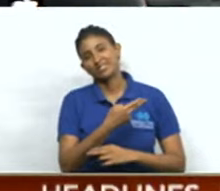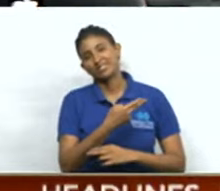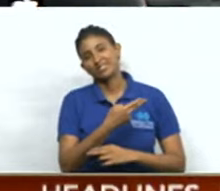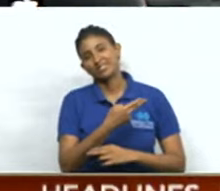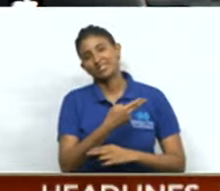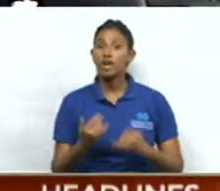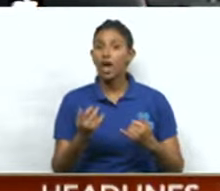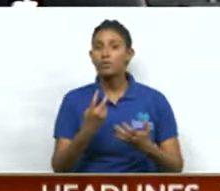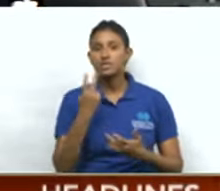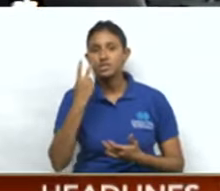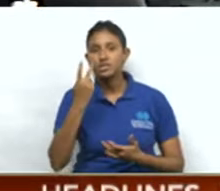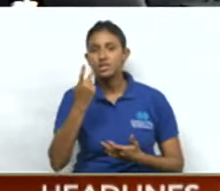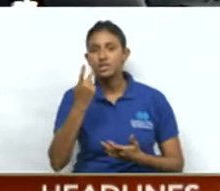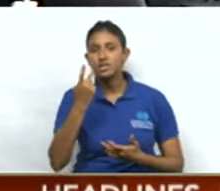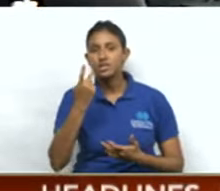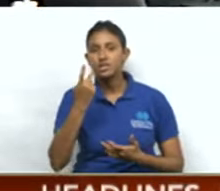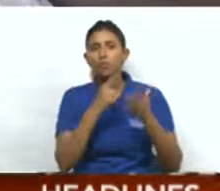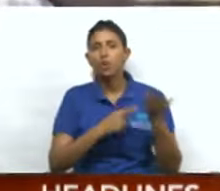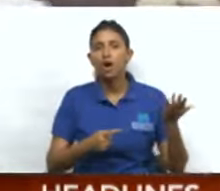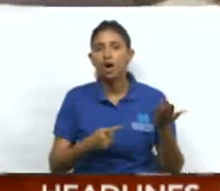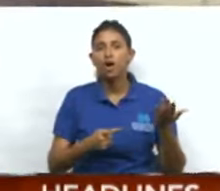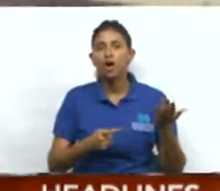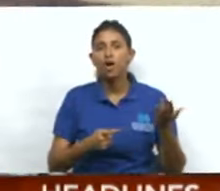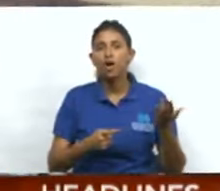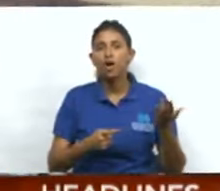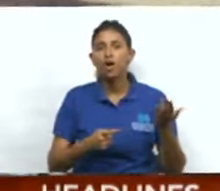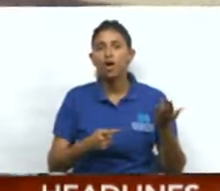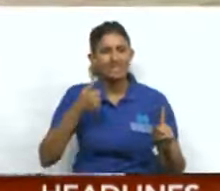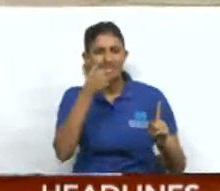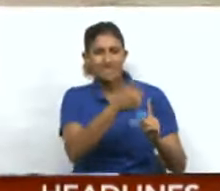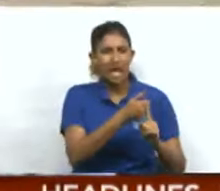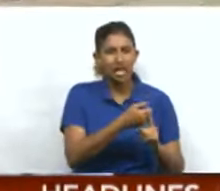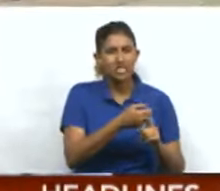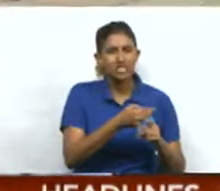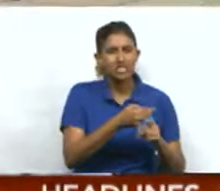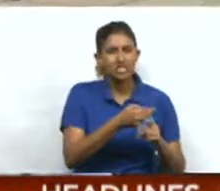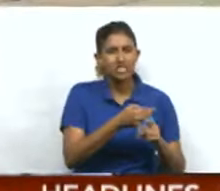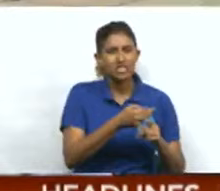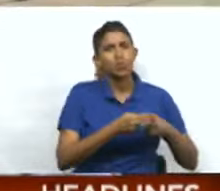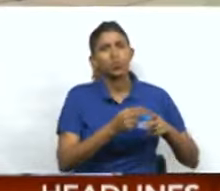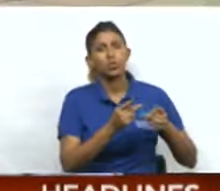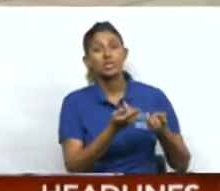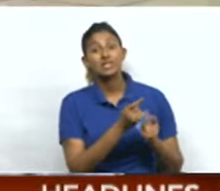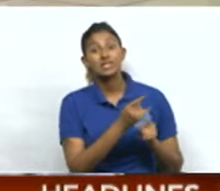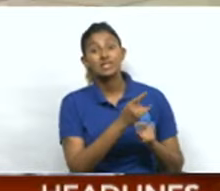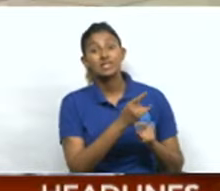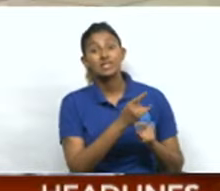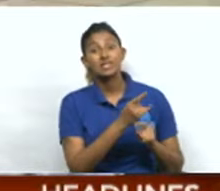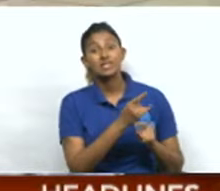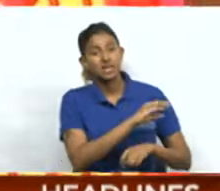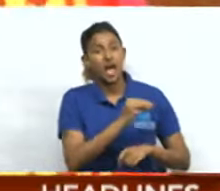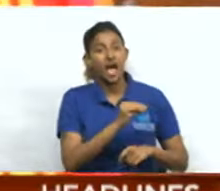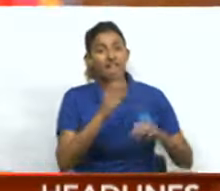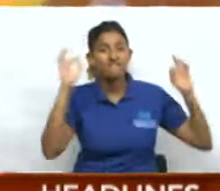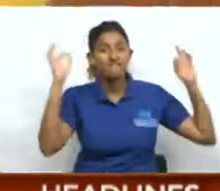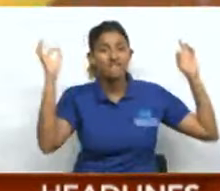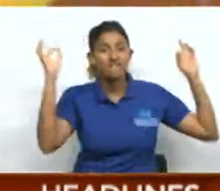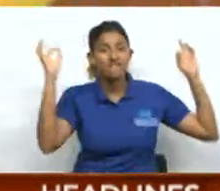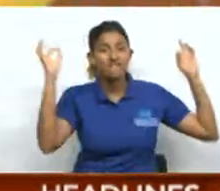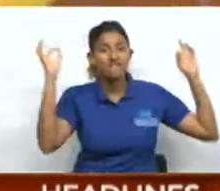reports of attacks to Hindu temples and festivals, the SDMS is calling for a multi-religious meeting.